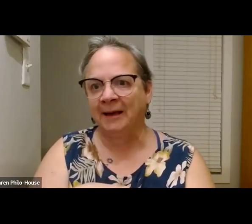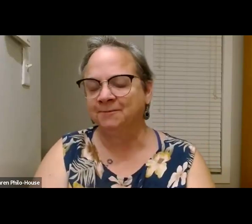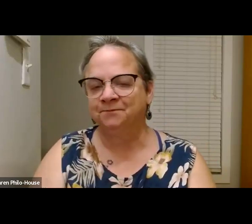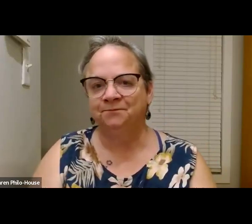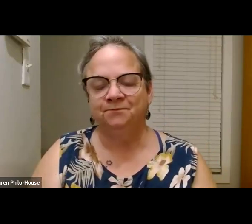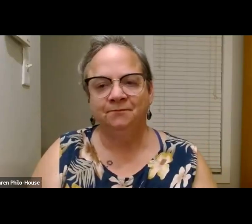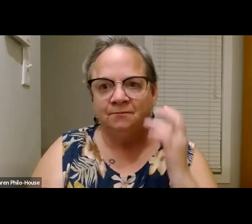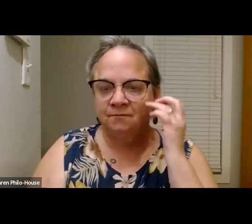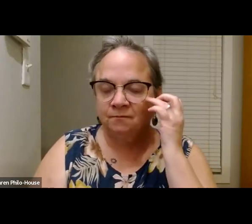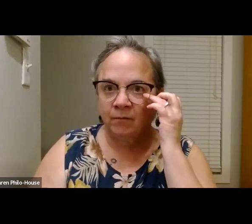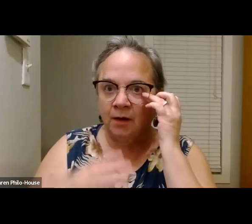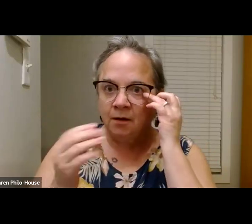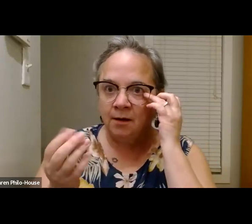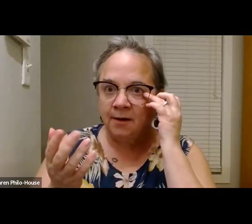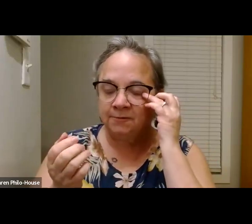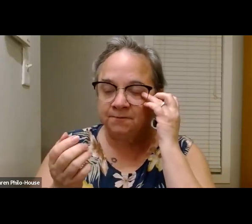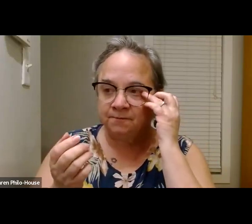right? It's very confusing.